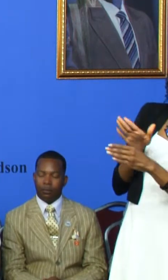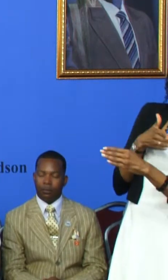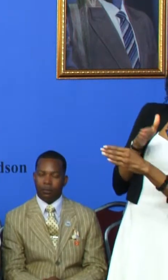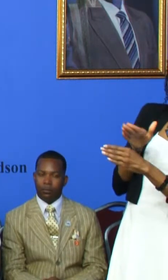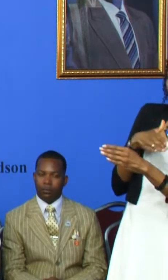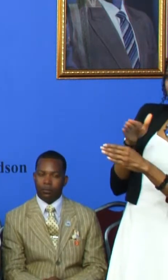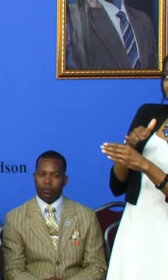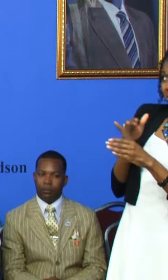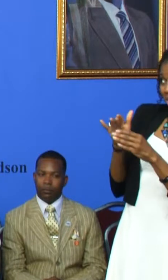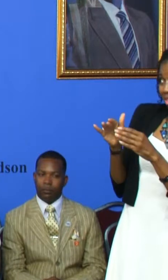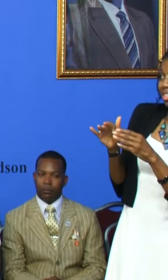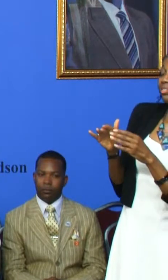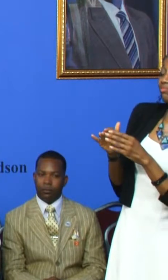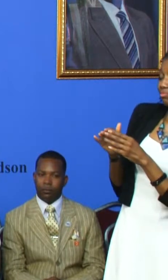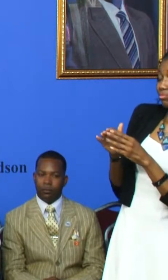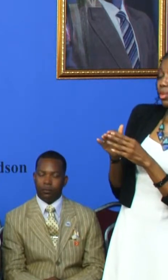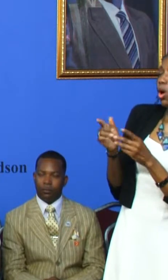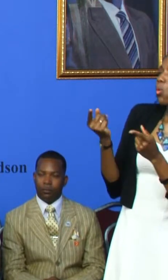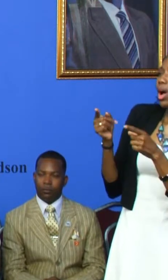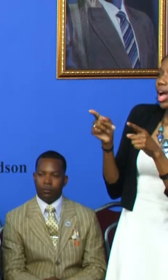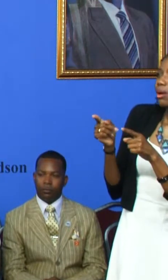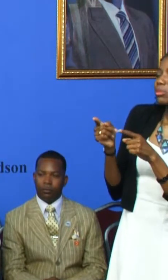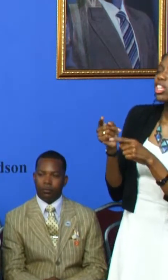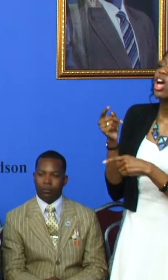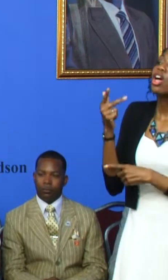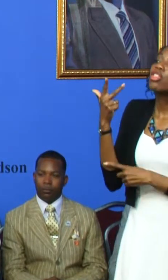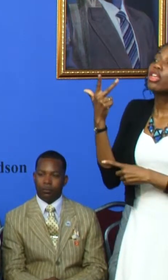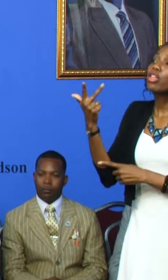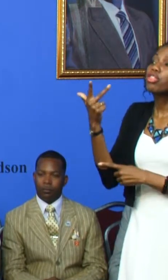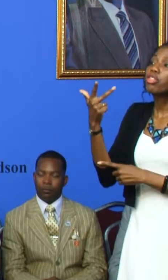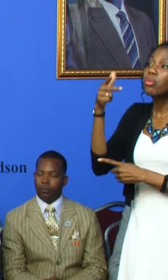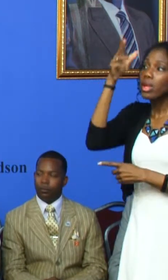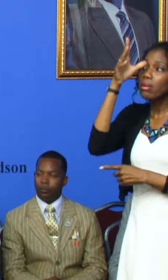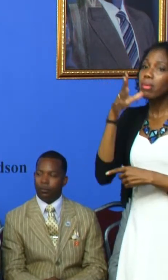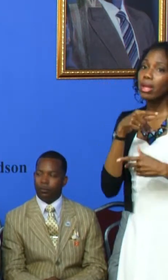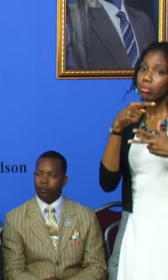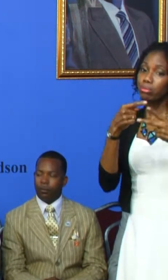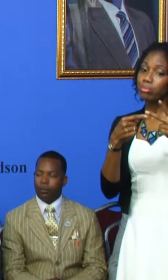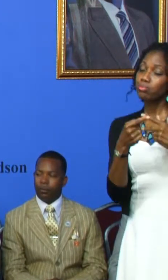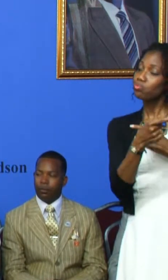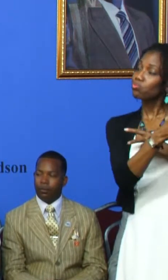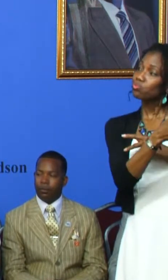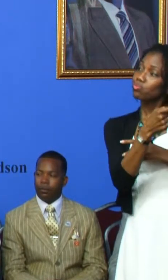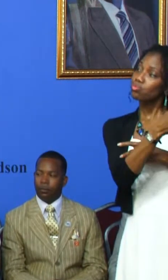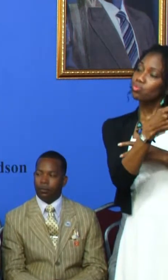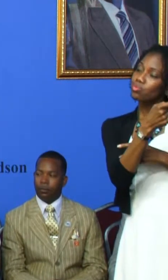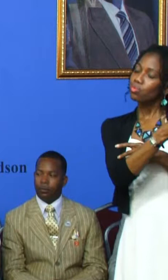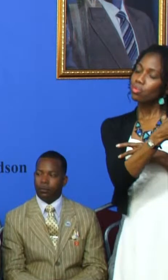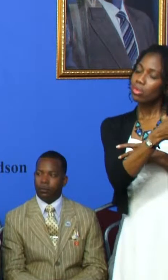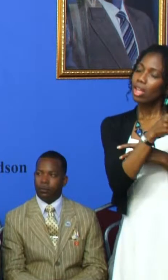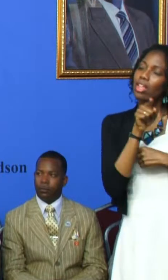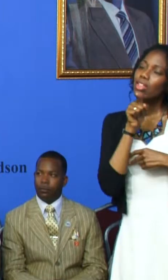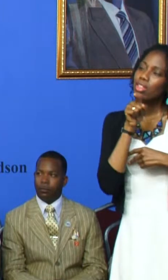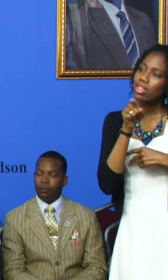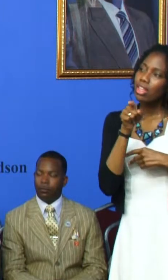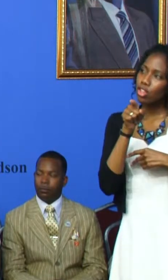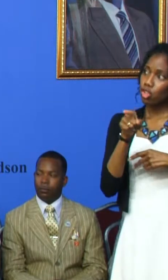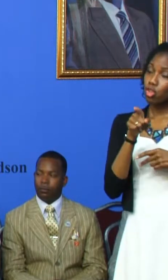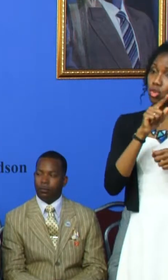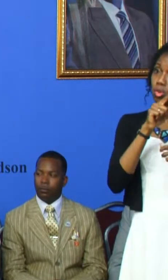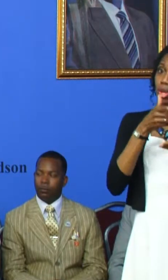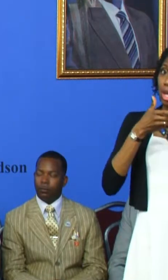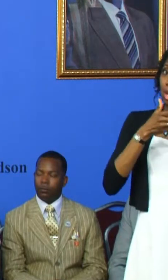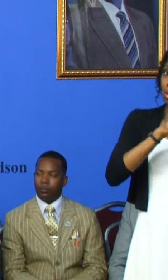they play the music, there are 3 guys down that you put over certain